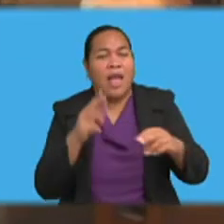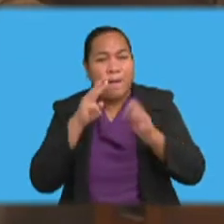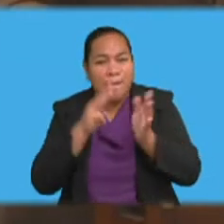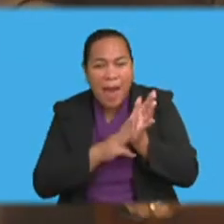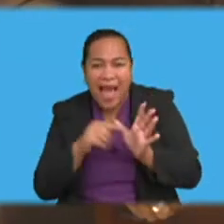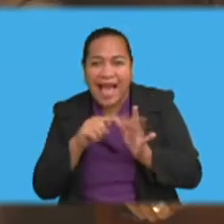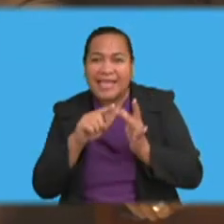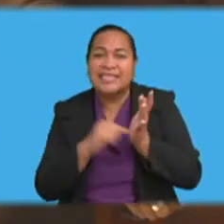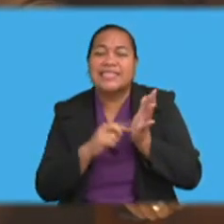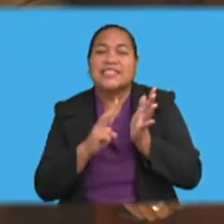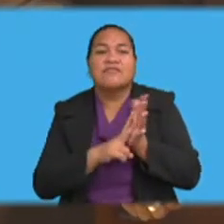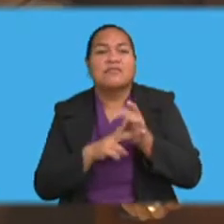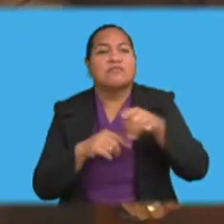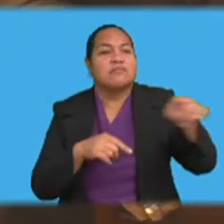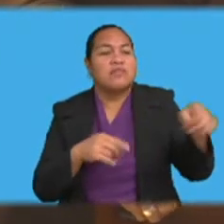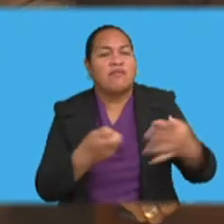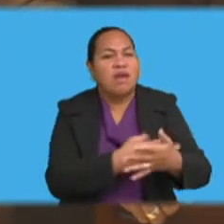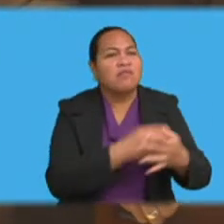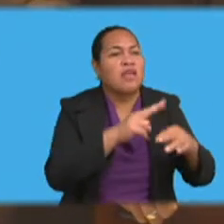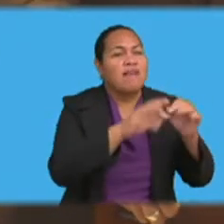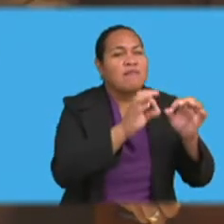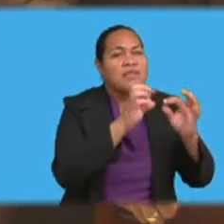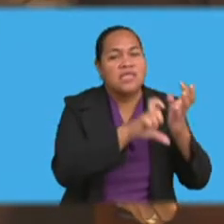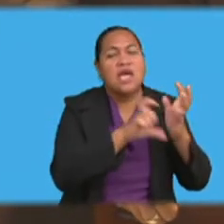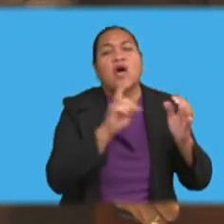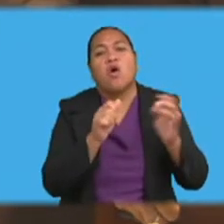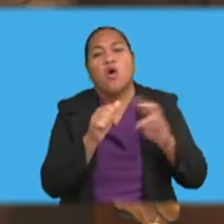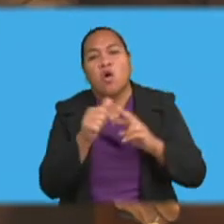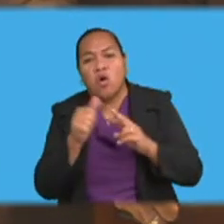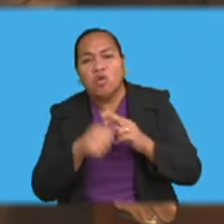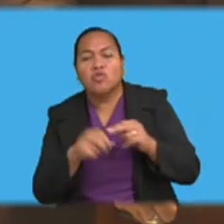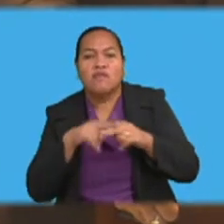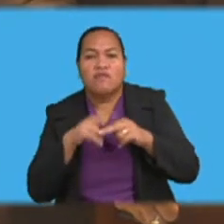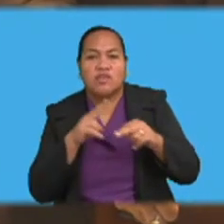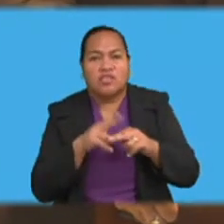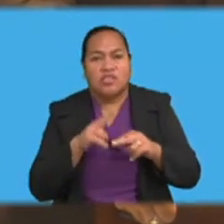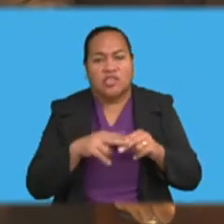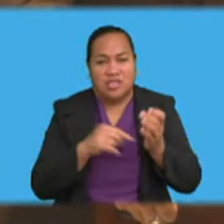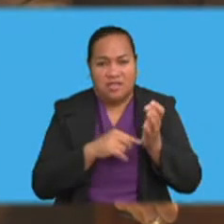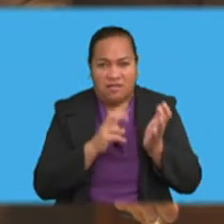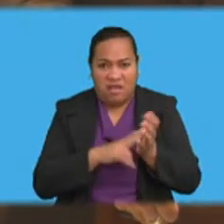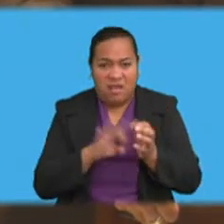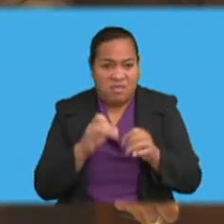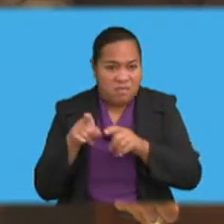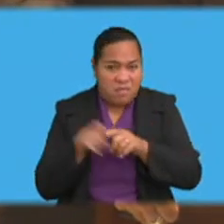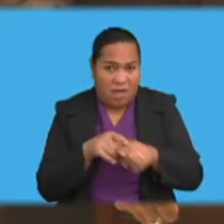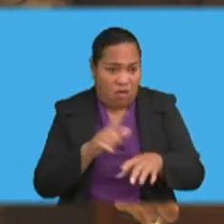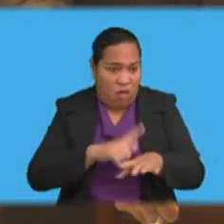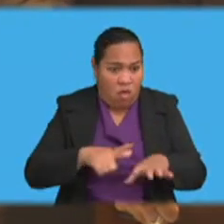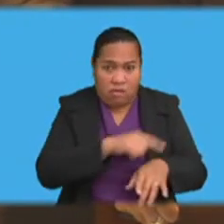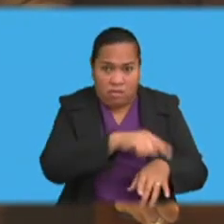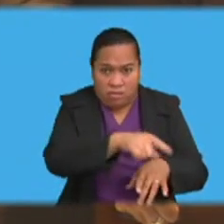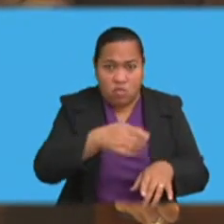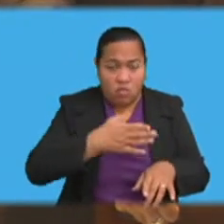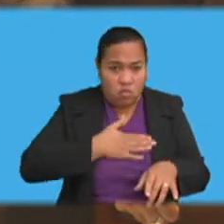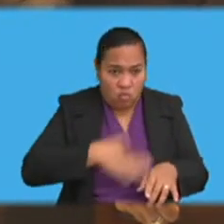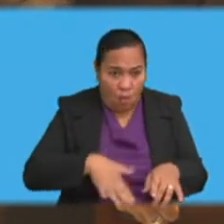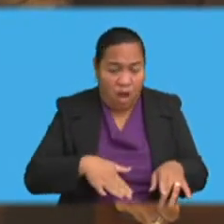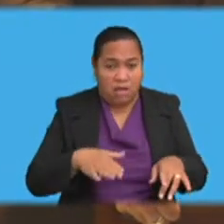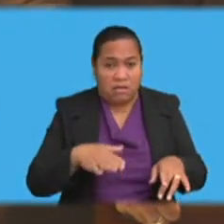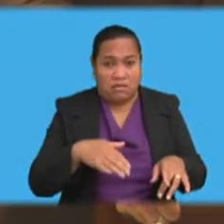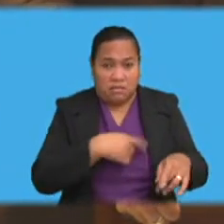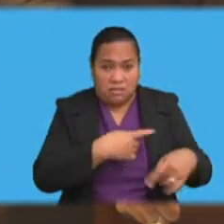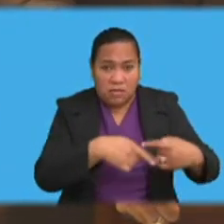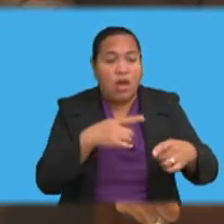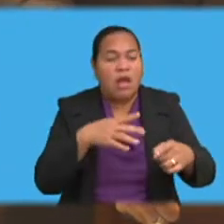and Fiji TV. Reduction in the revenue of free-to-air broadcaster will mean that for the local free-to-air broadcaster to survive, it must